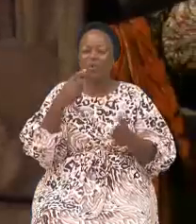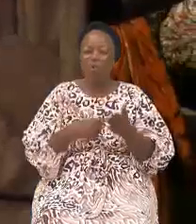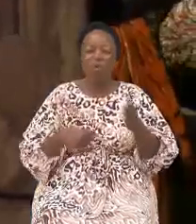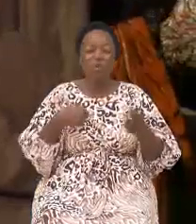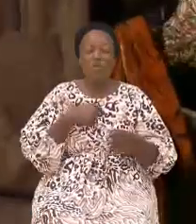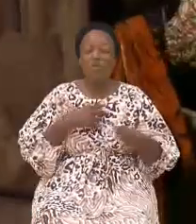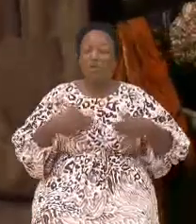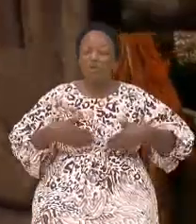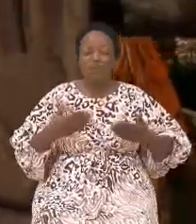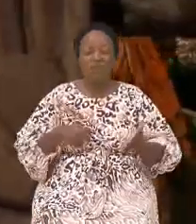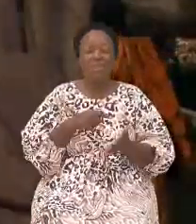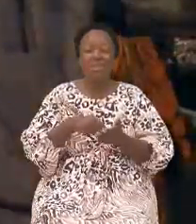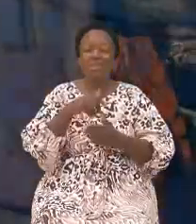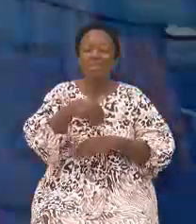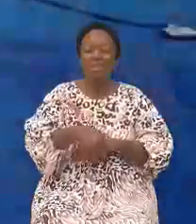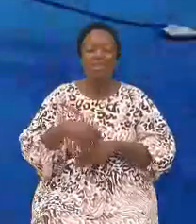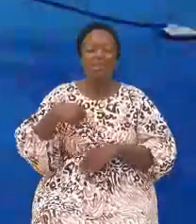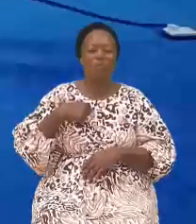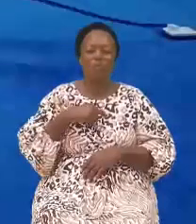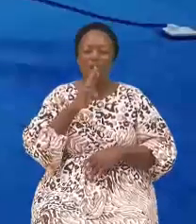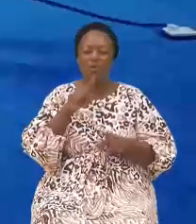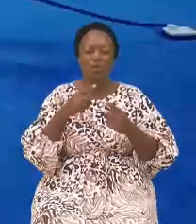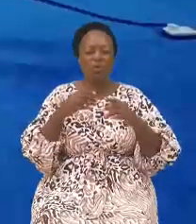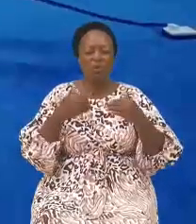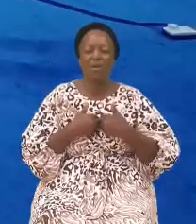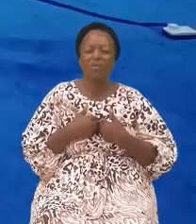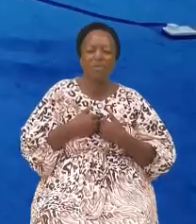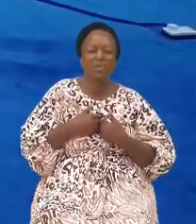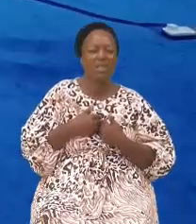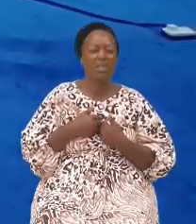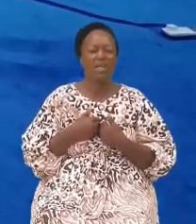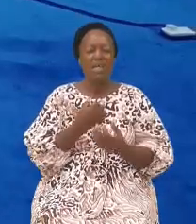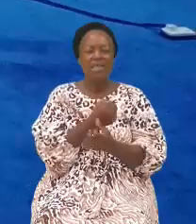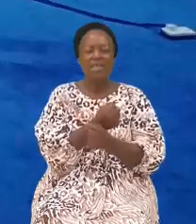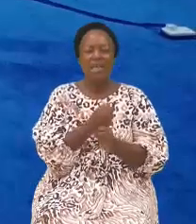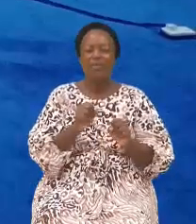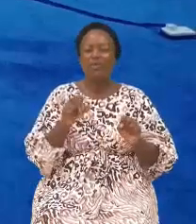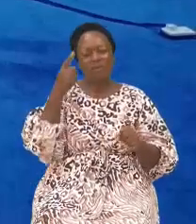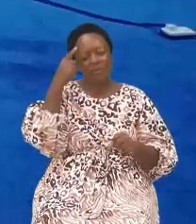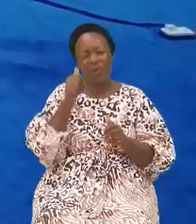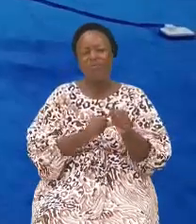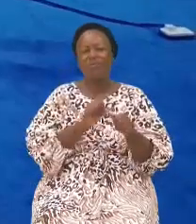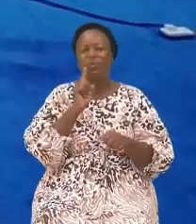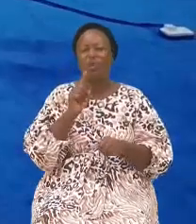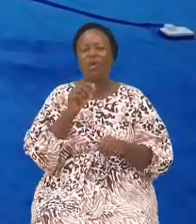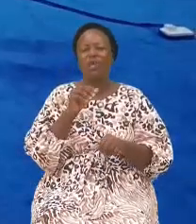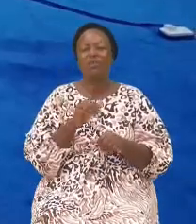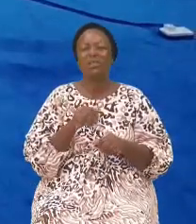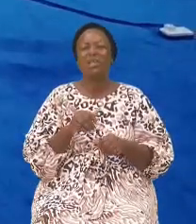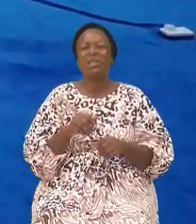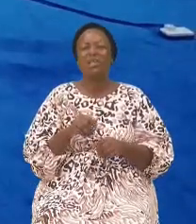Jesus' name. And what we confess tonight, we're going to